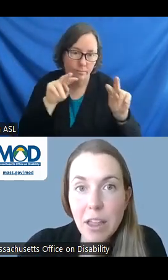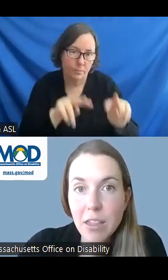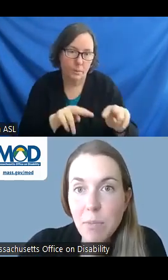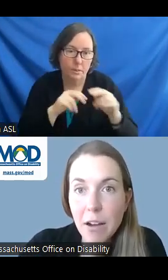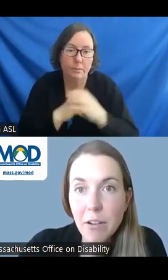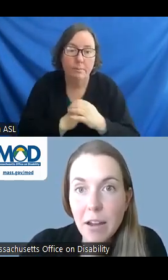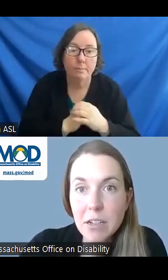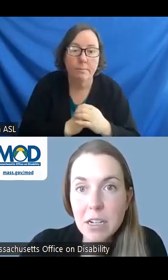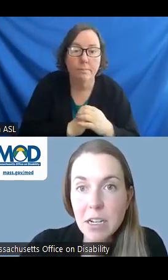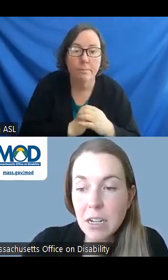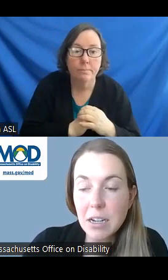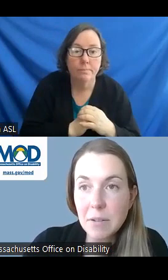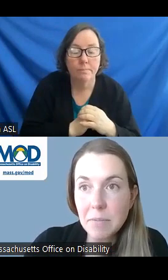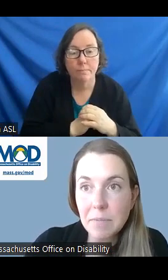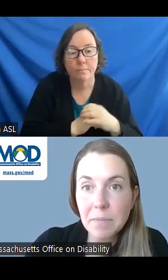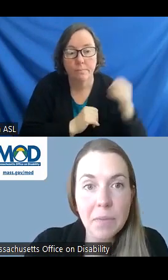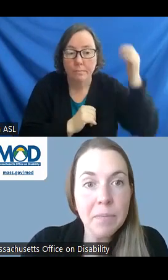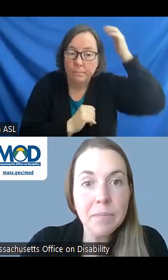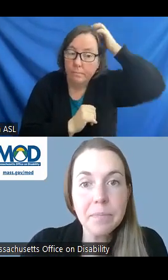Capitol in the background.